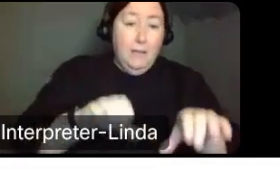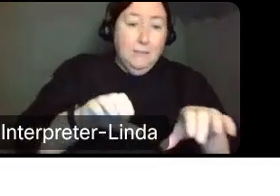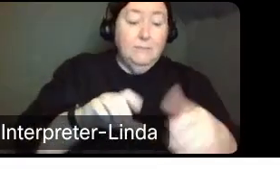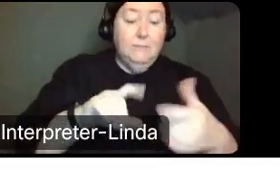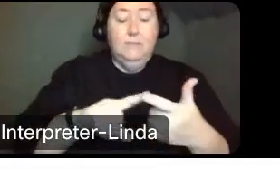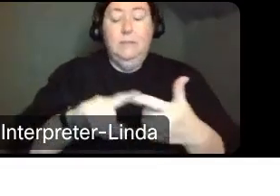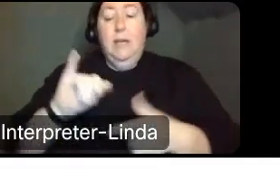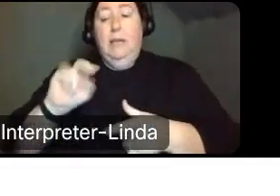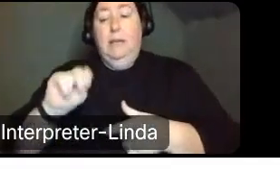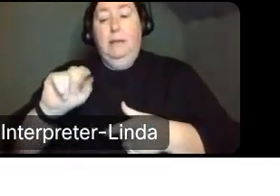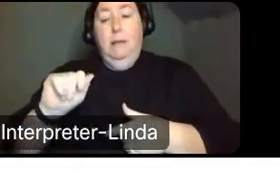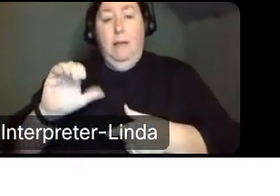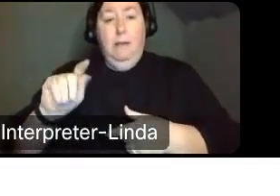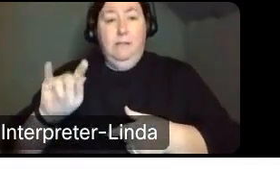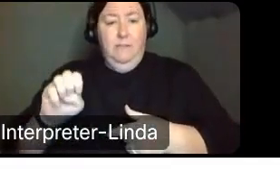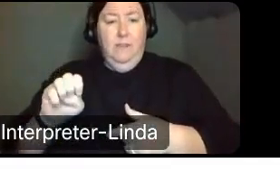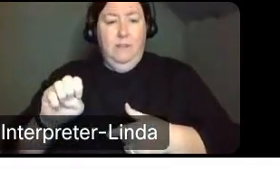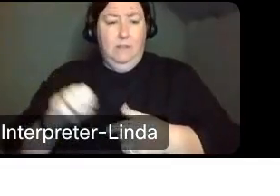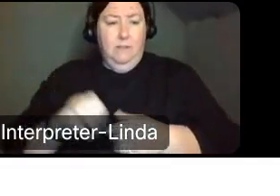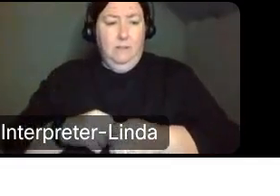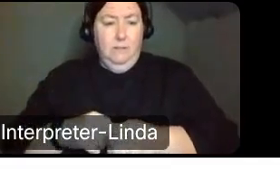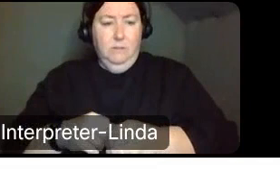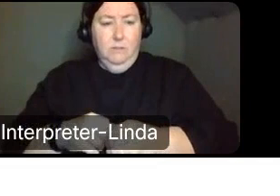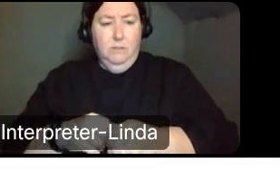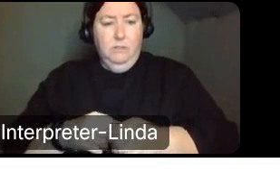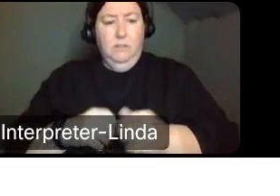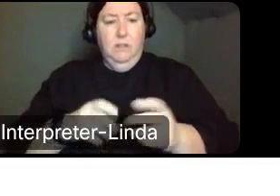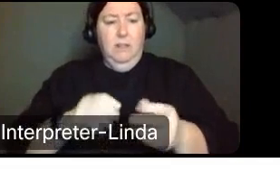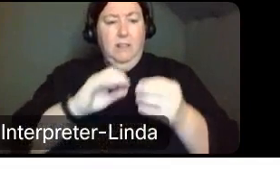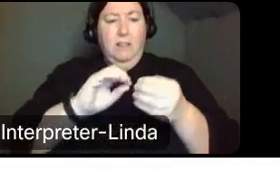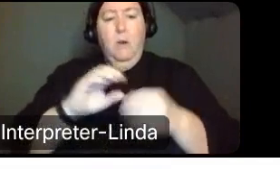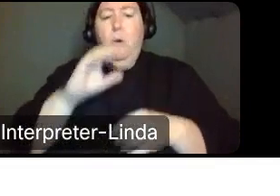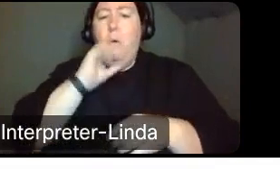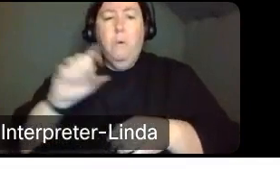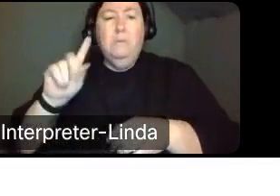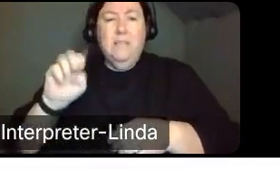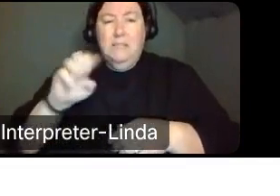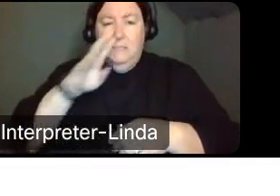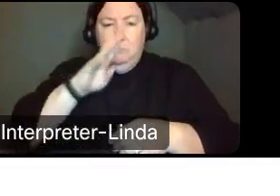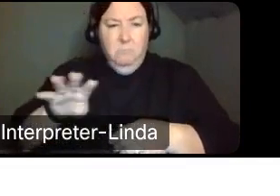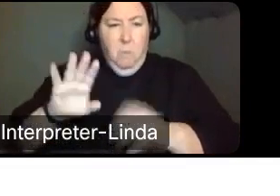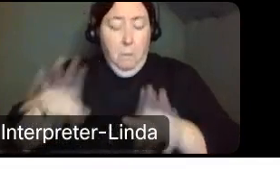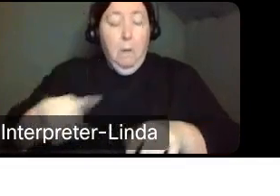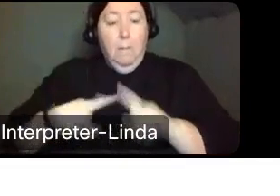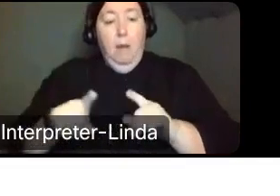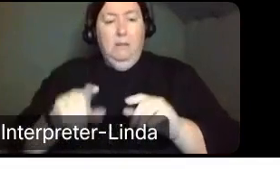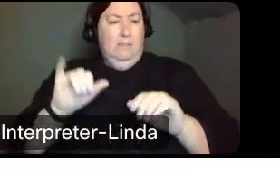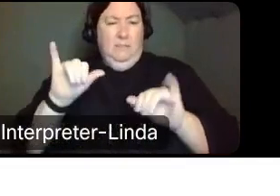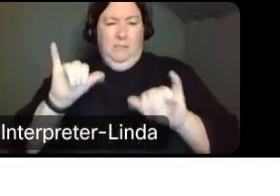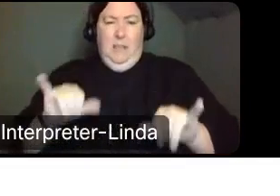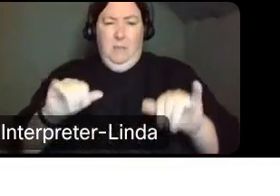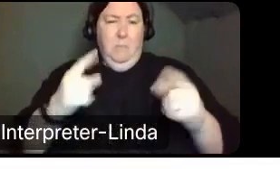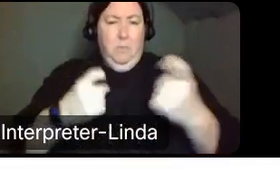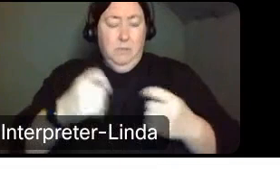this school year. Again, just disregard these older dates, but the questions are the same with new dates now. But we ask you right near the beginning, did this